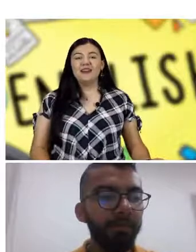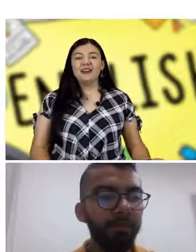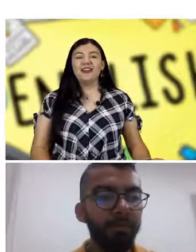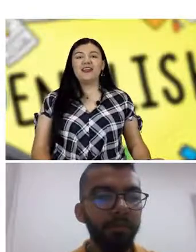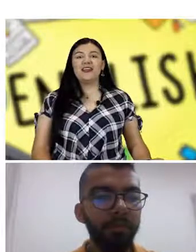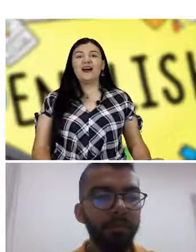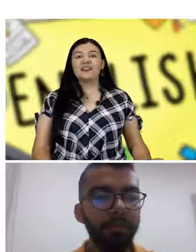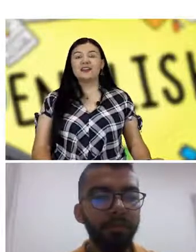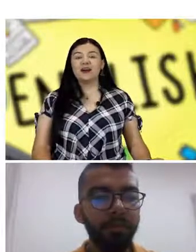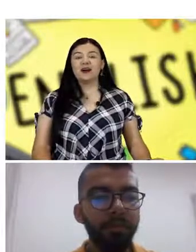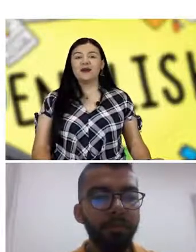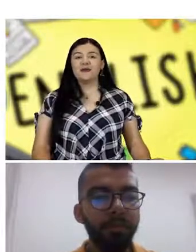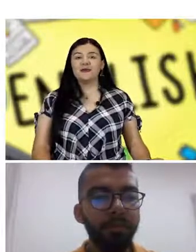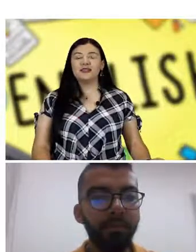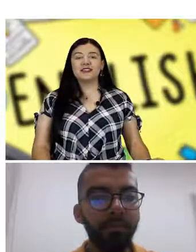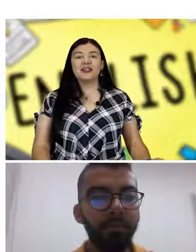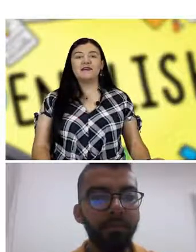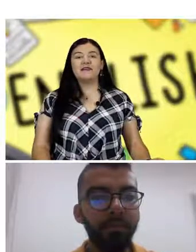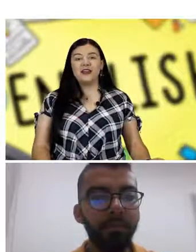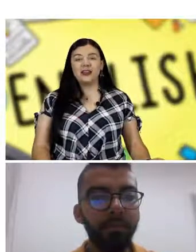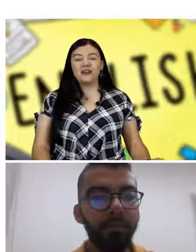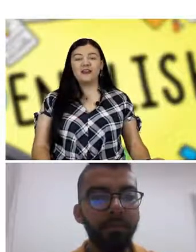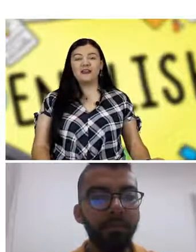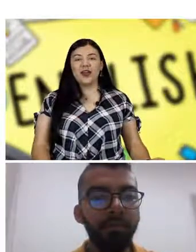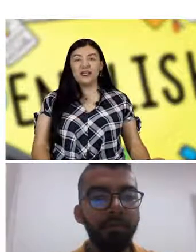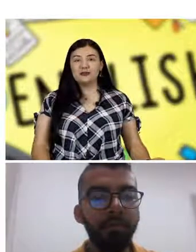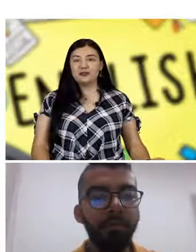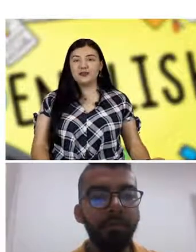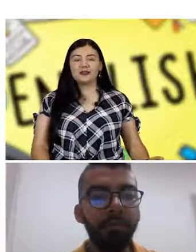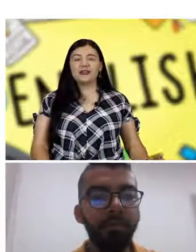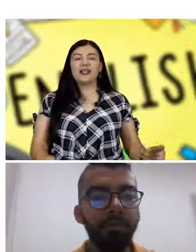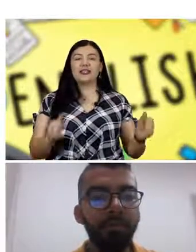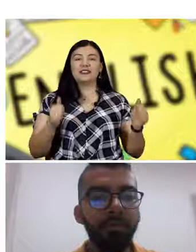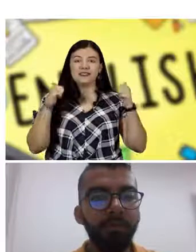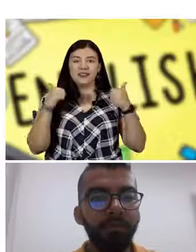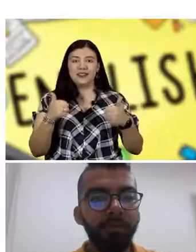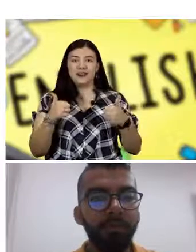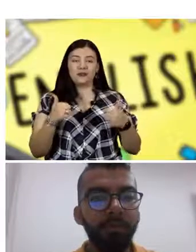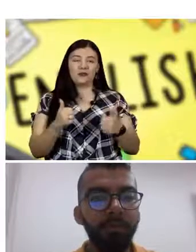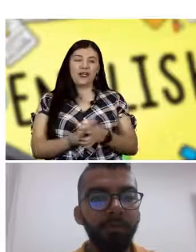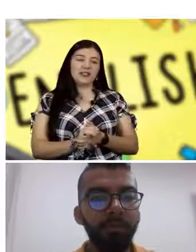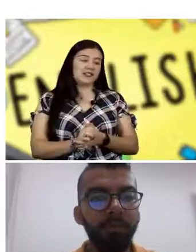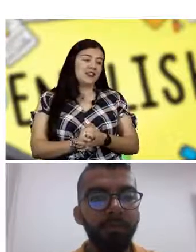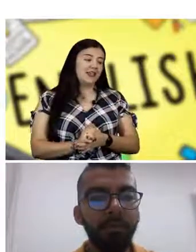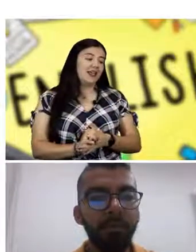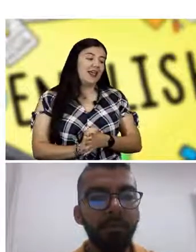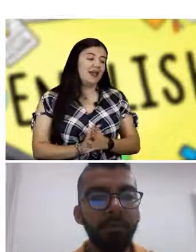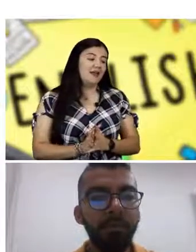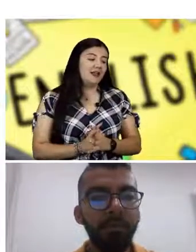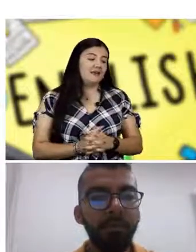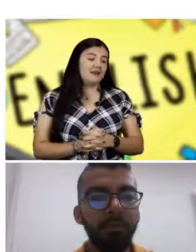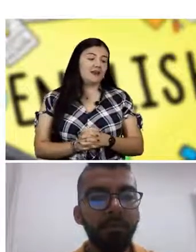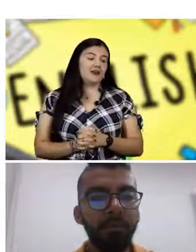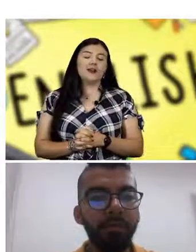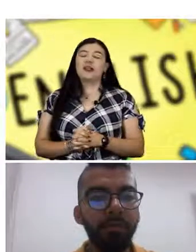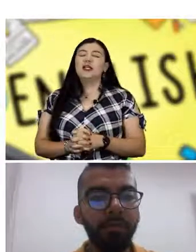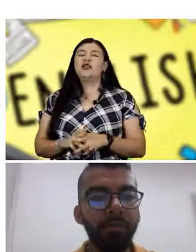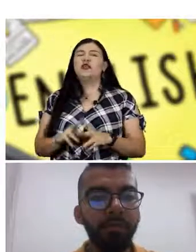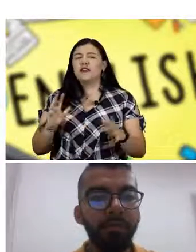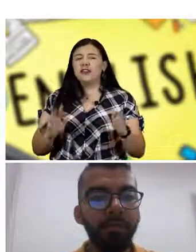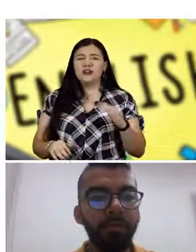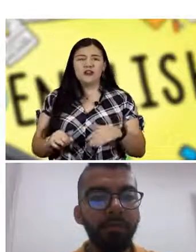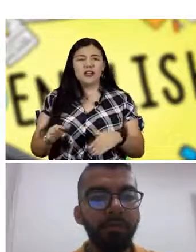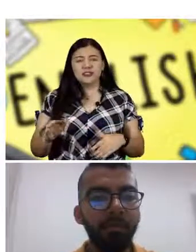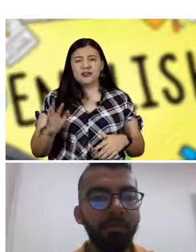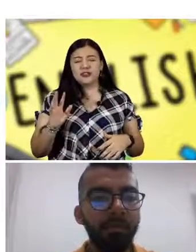good, Emily. Awesome. That's a very good answer because that is correct. Emily, very good.